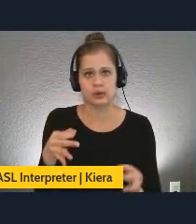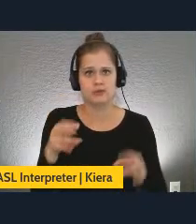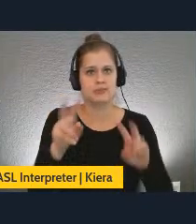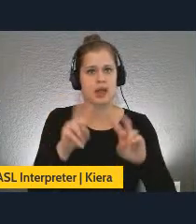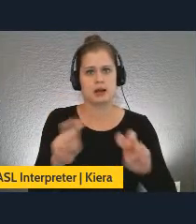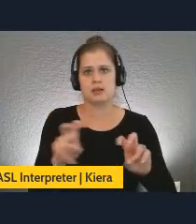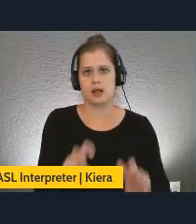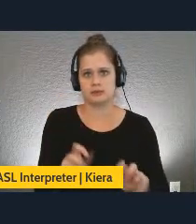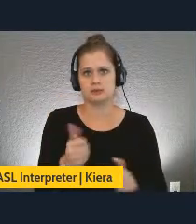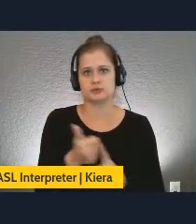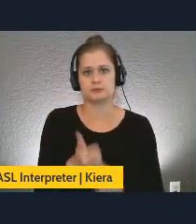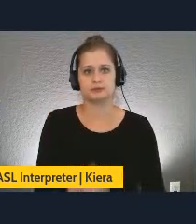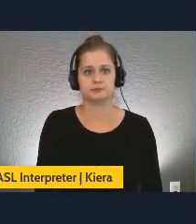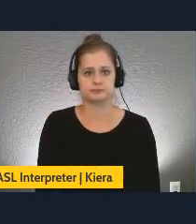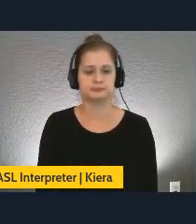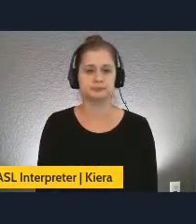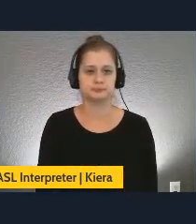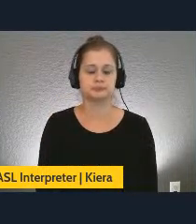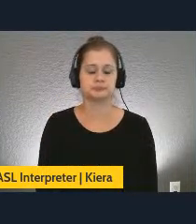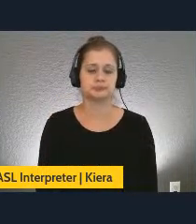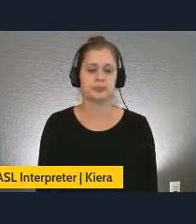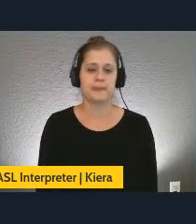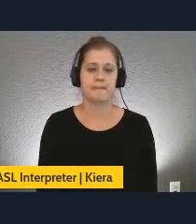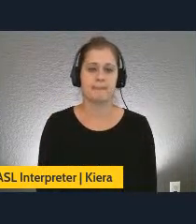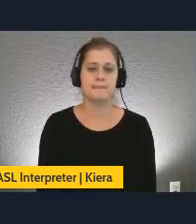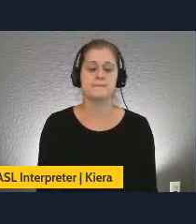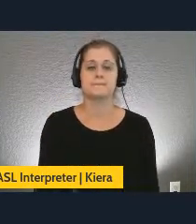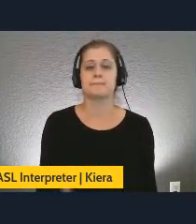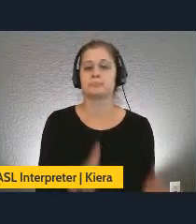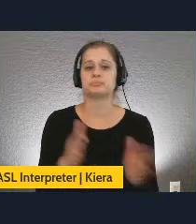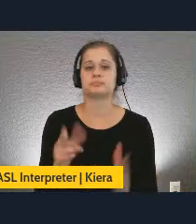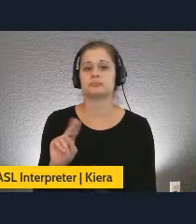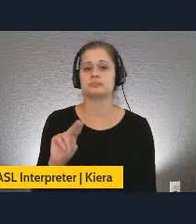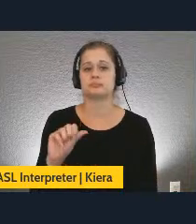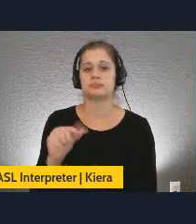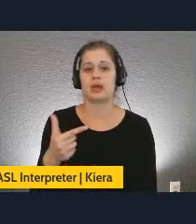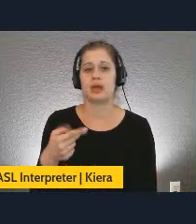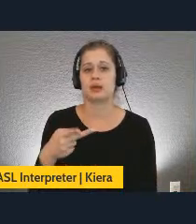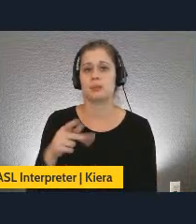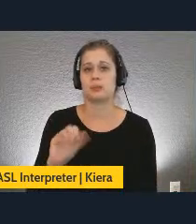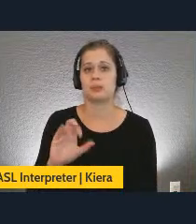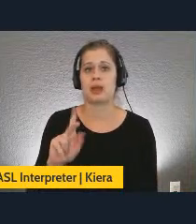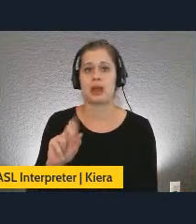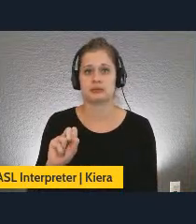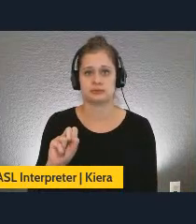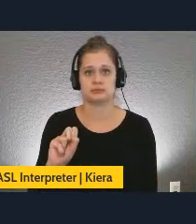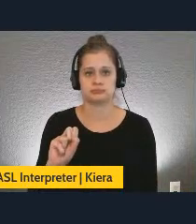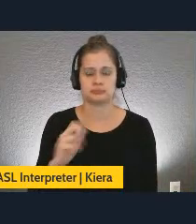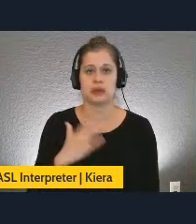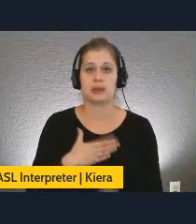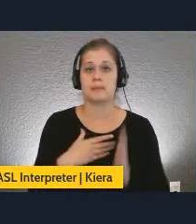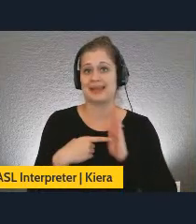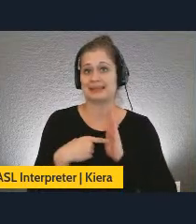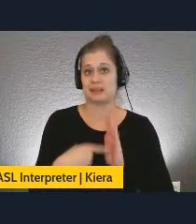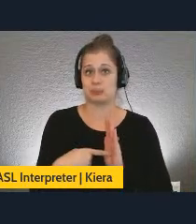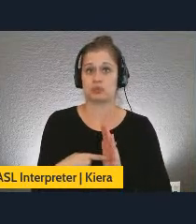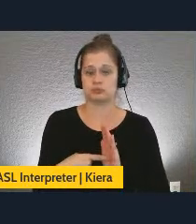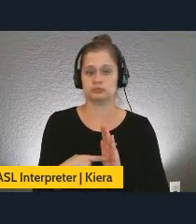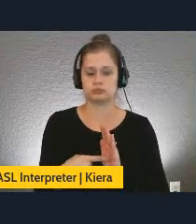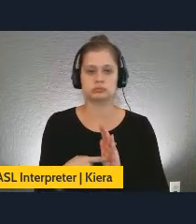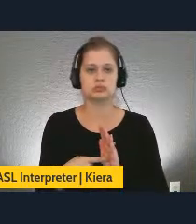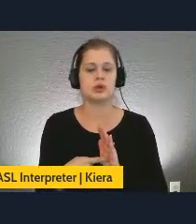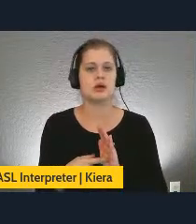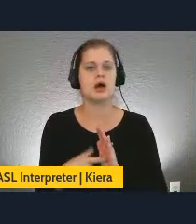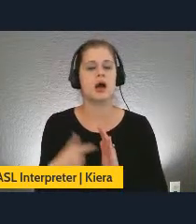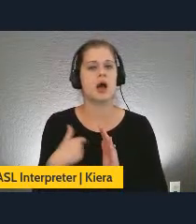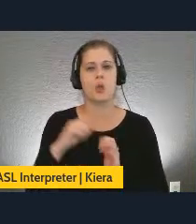way. Okay, so let's talk about NAG packs. In my demo, or in my examples, I'd